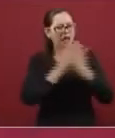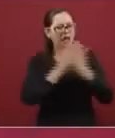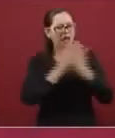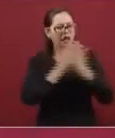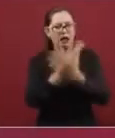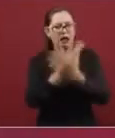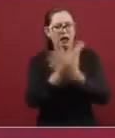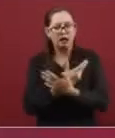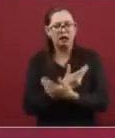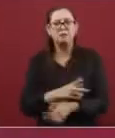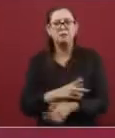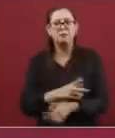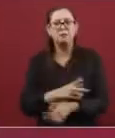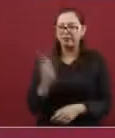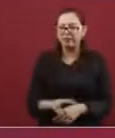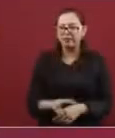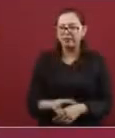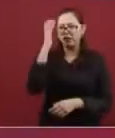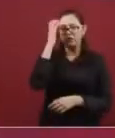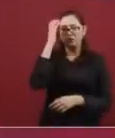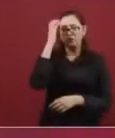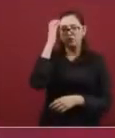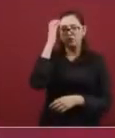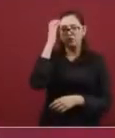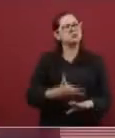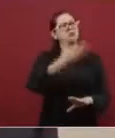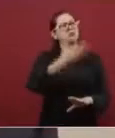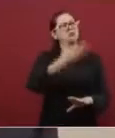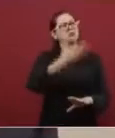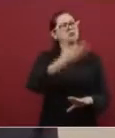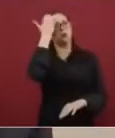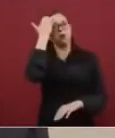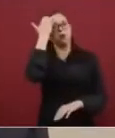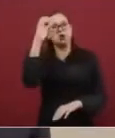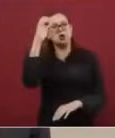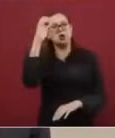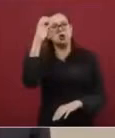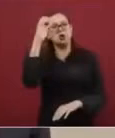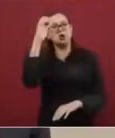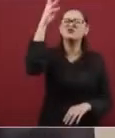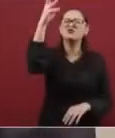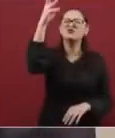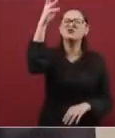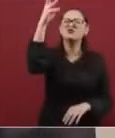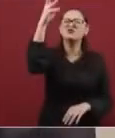That we should know our past. He says, if you don't know where you come,